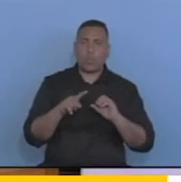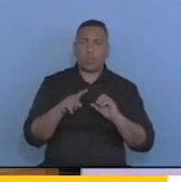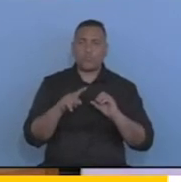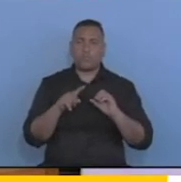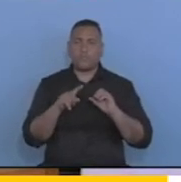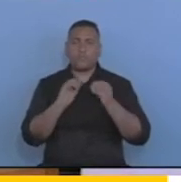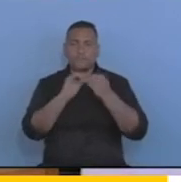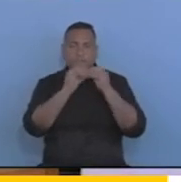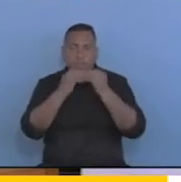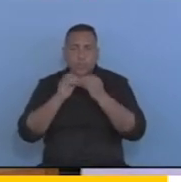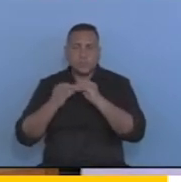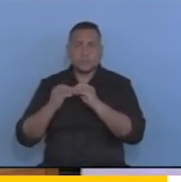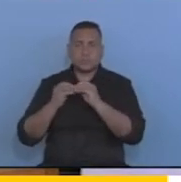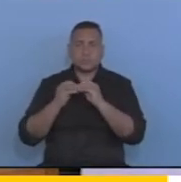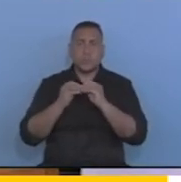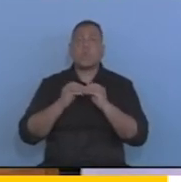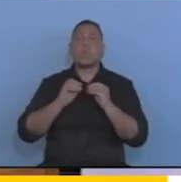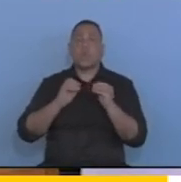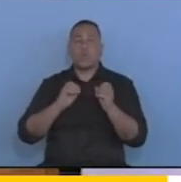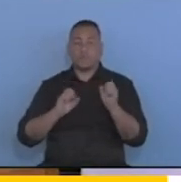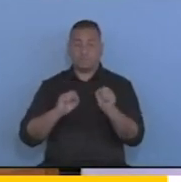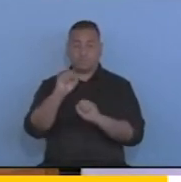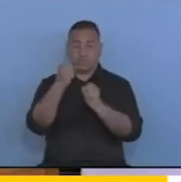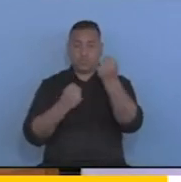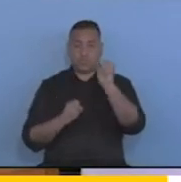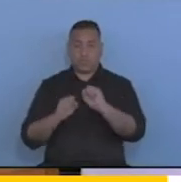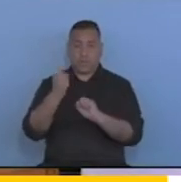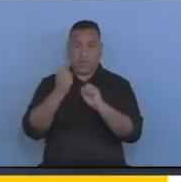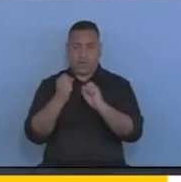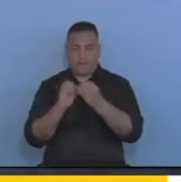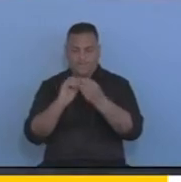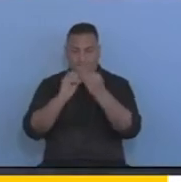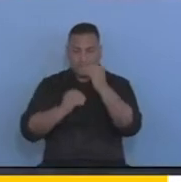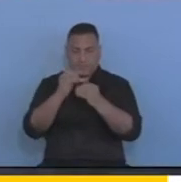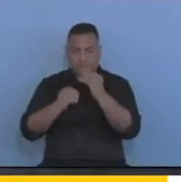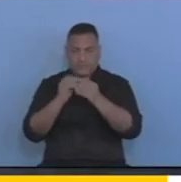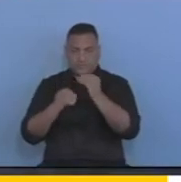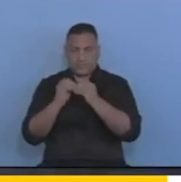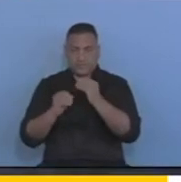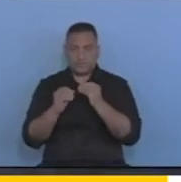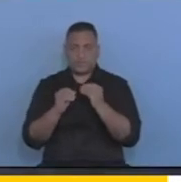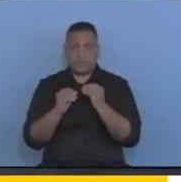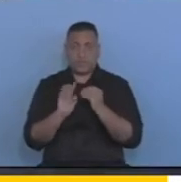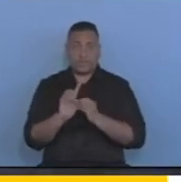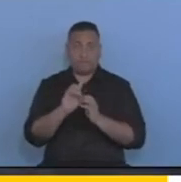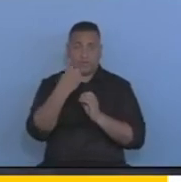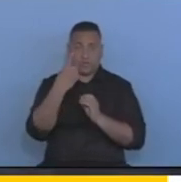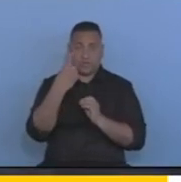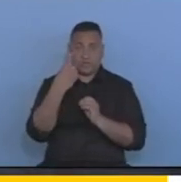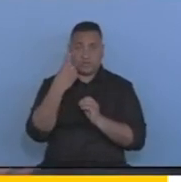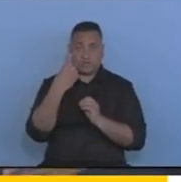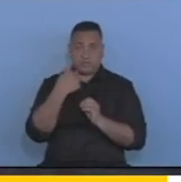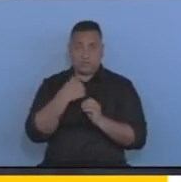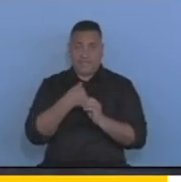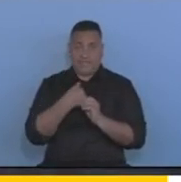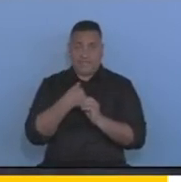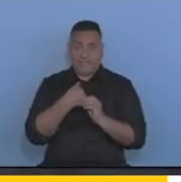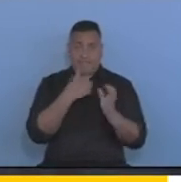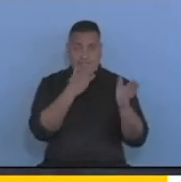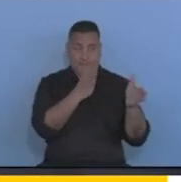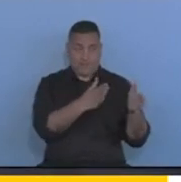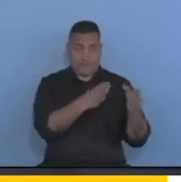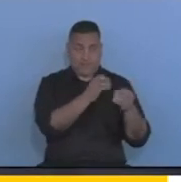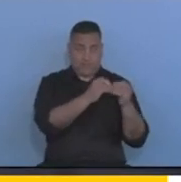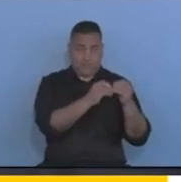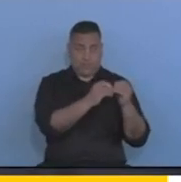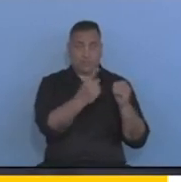workshop. So basically, once they're done with the first one, the first phase, they come over to you. Oh,